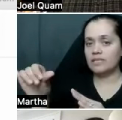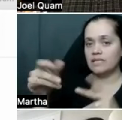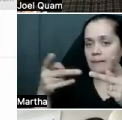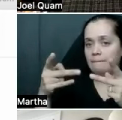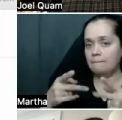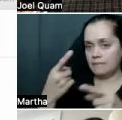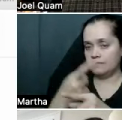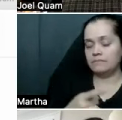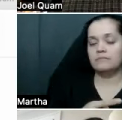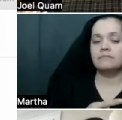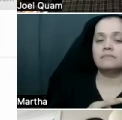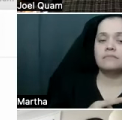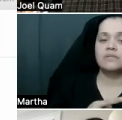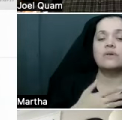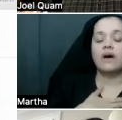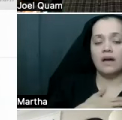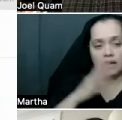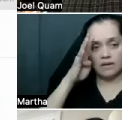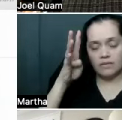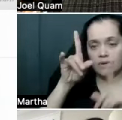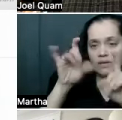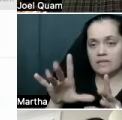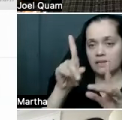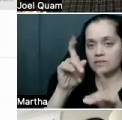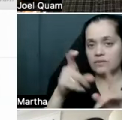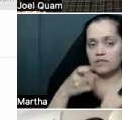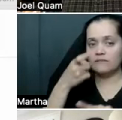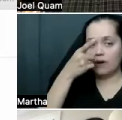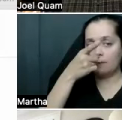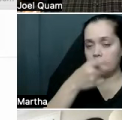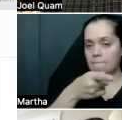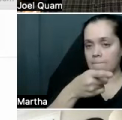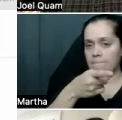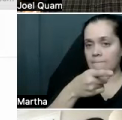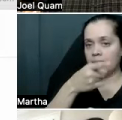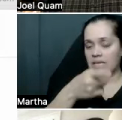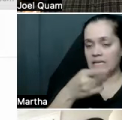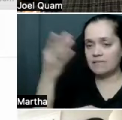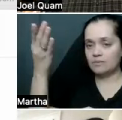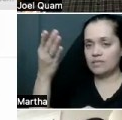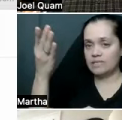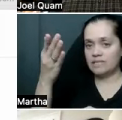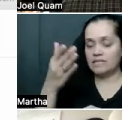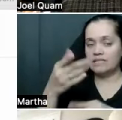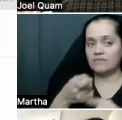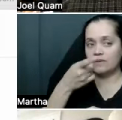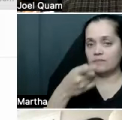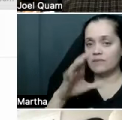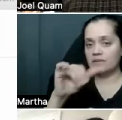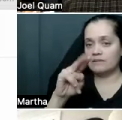place. So I do create test questions out of these presentations, out of these